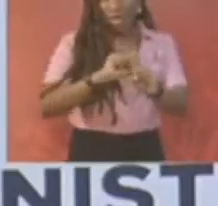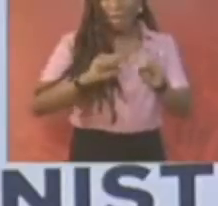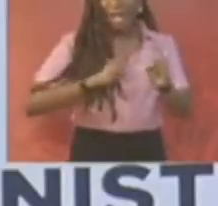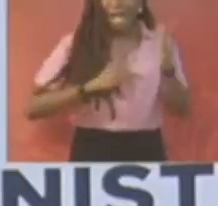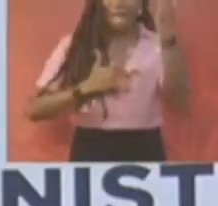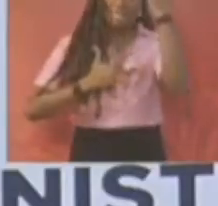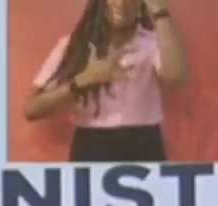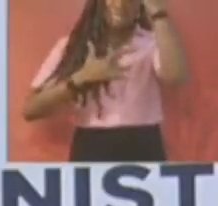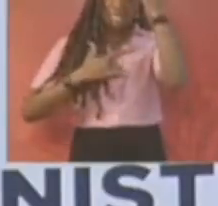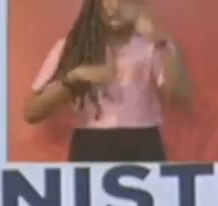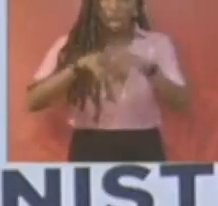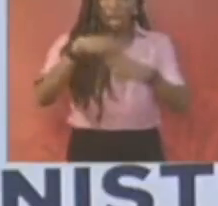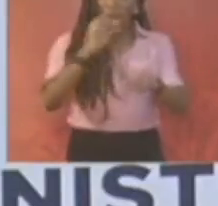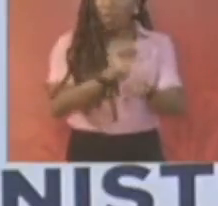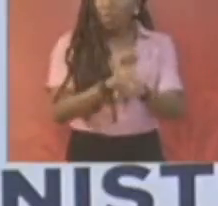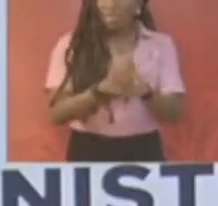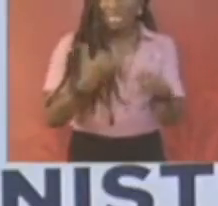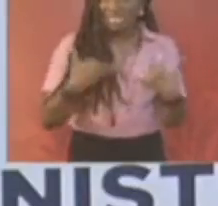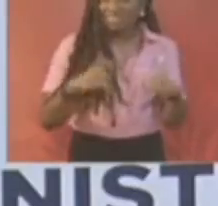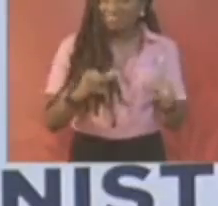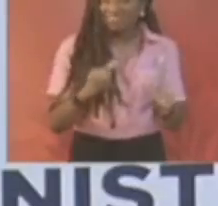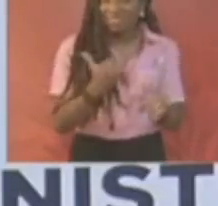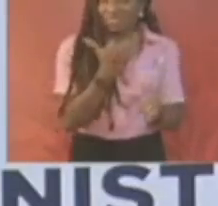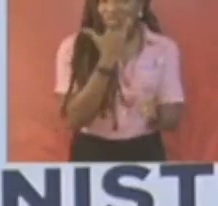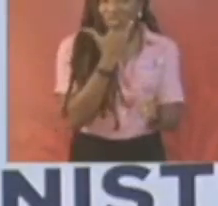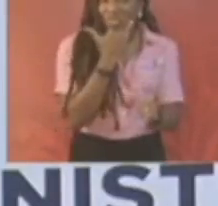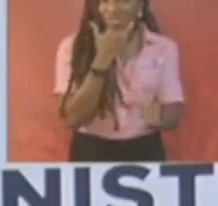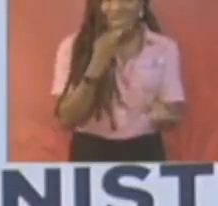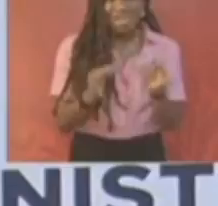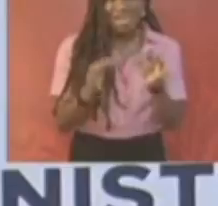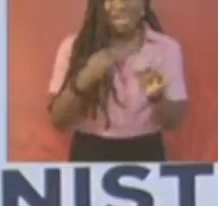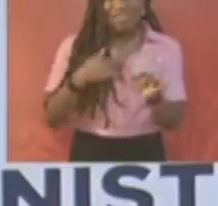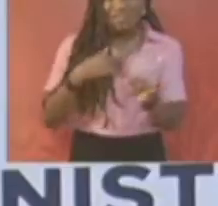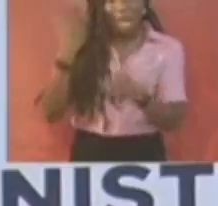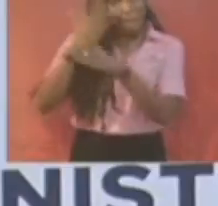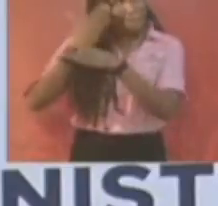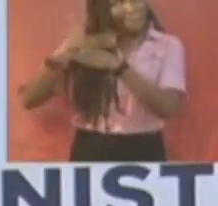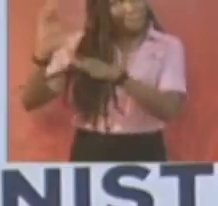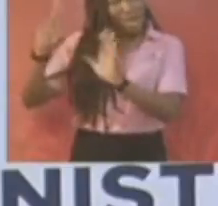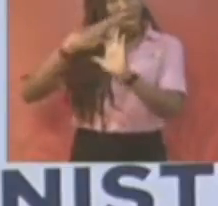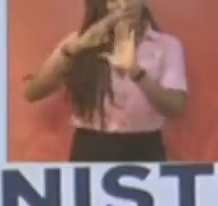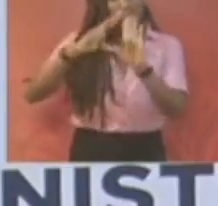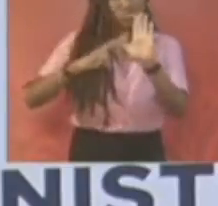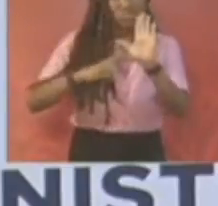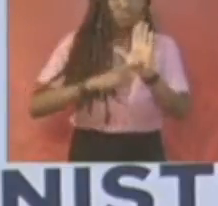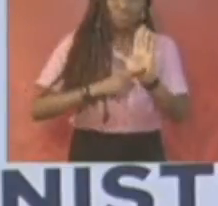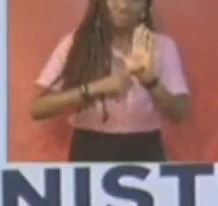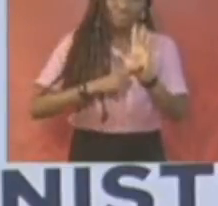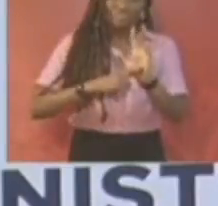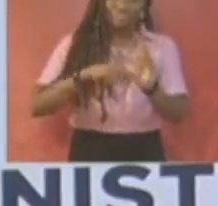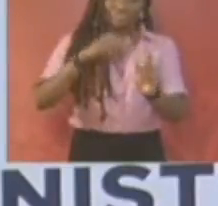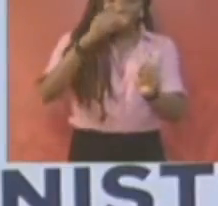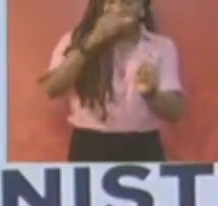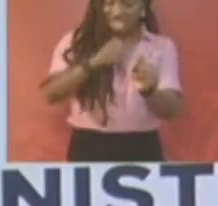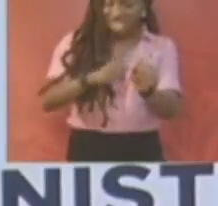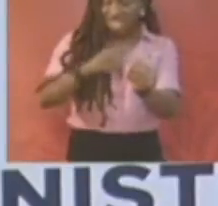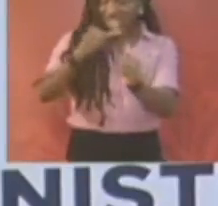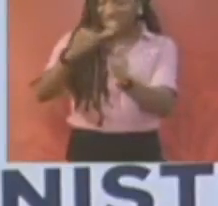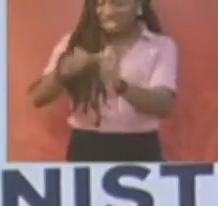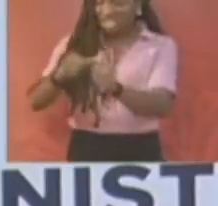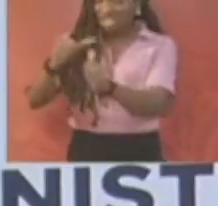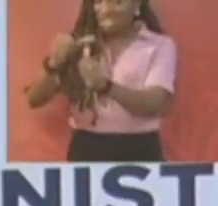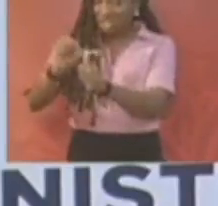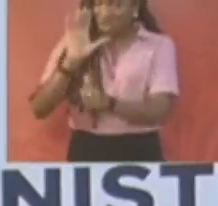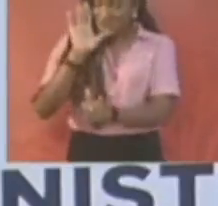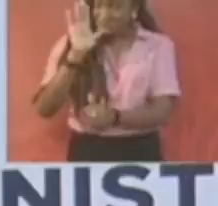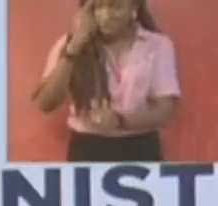the quarantine orders when they are given. Each decision is going to drive either an